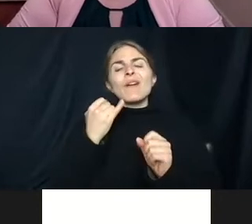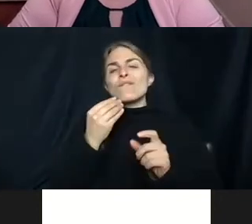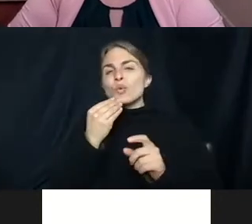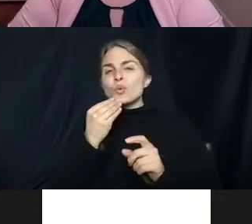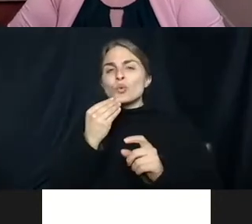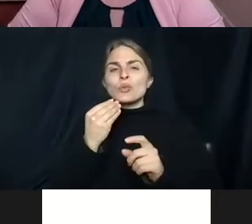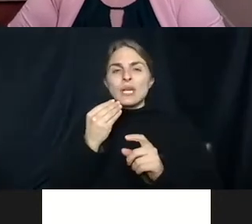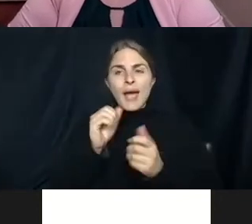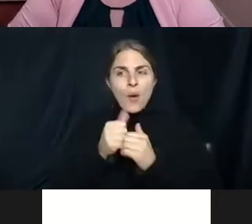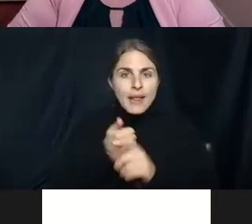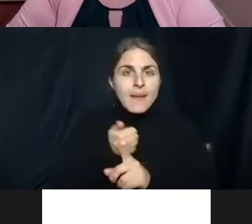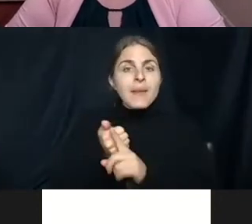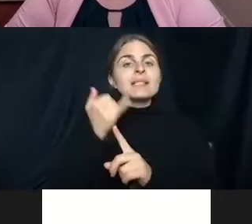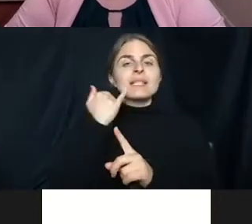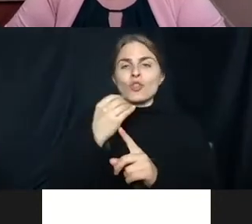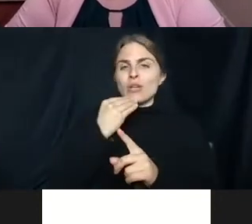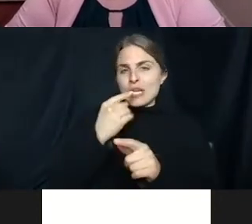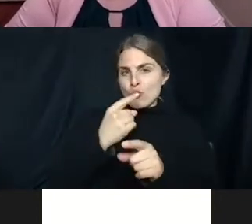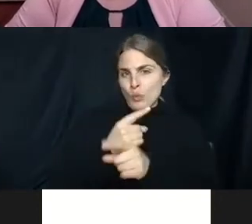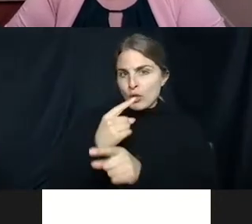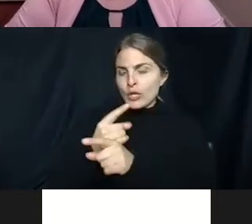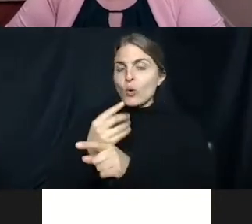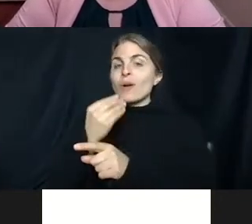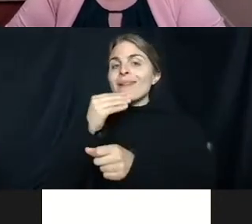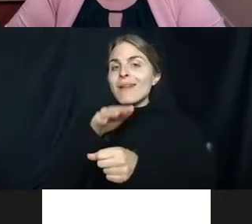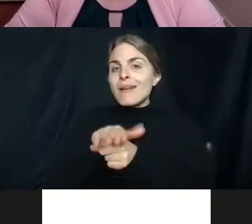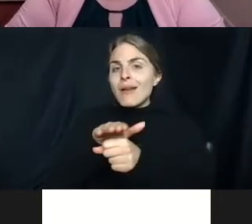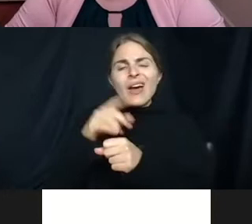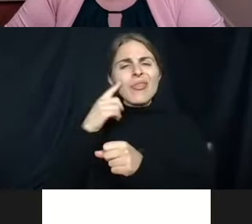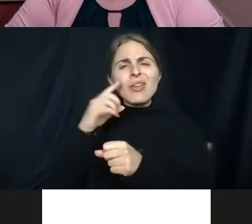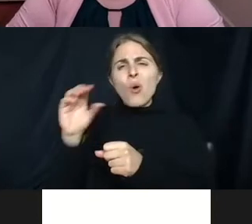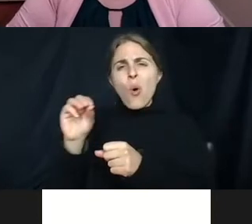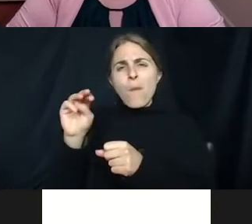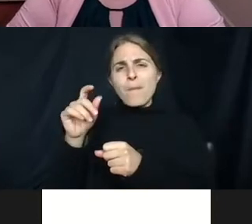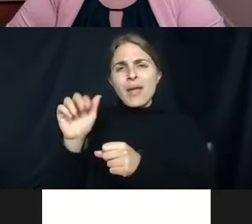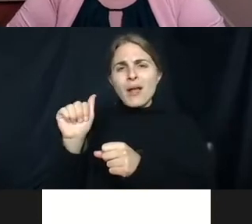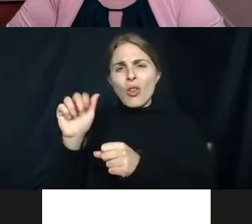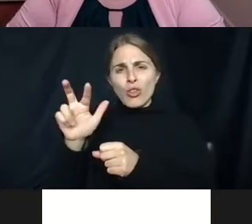enough. I think that like there is some research on omega-3s and depression,